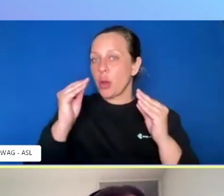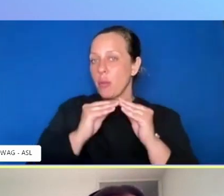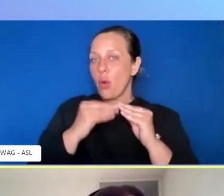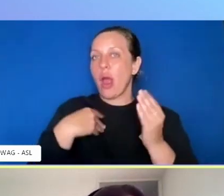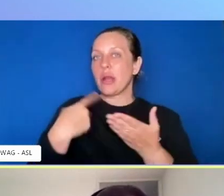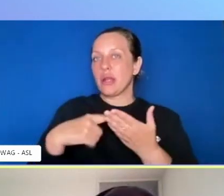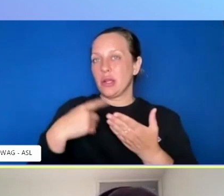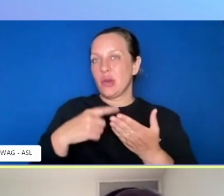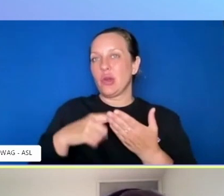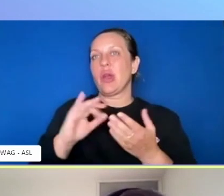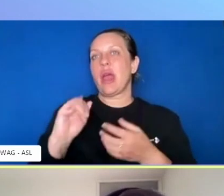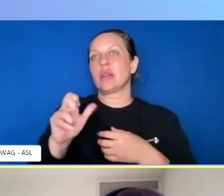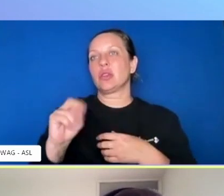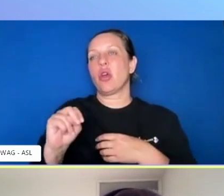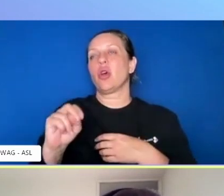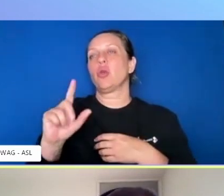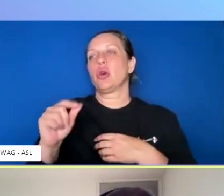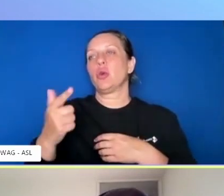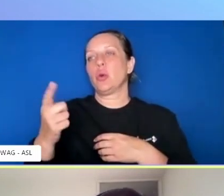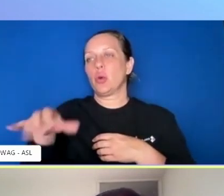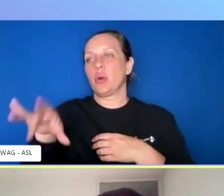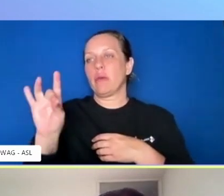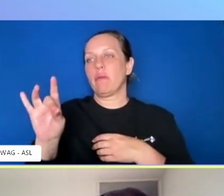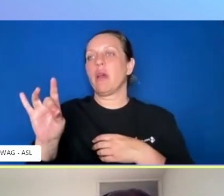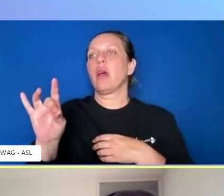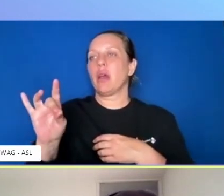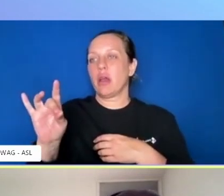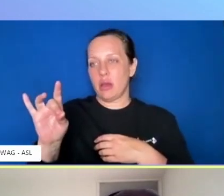that on AxCon 2021, which you can find on